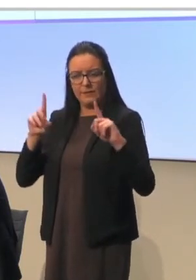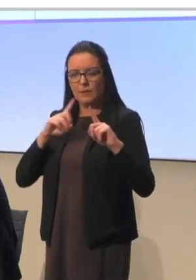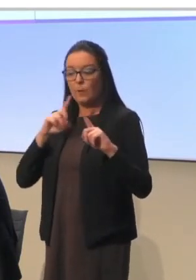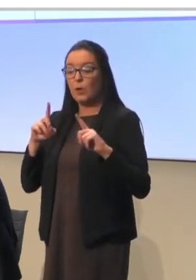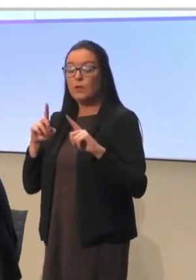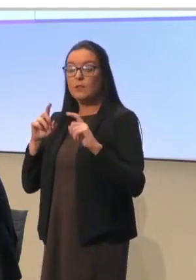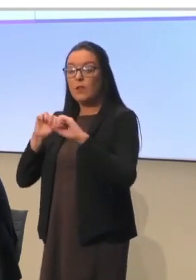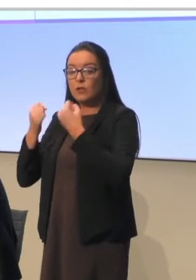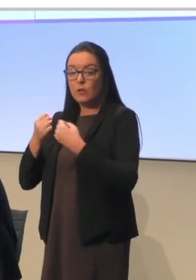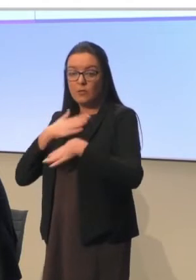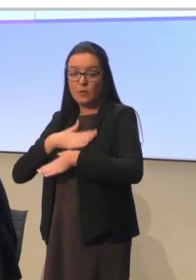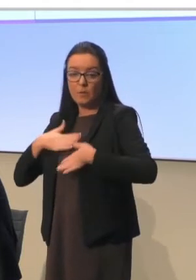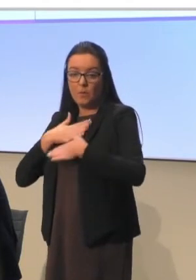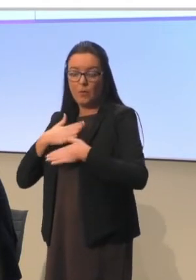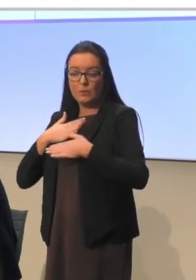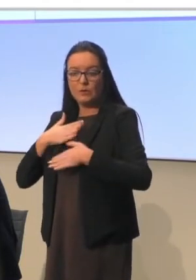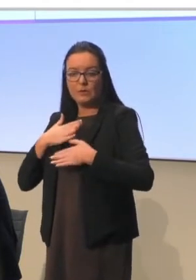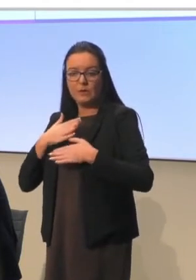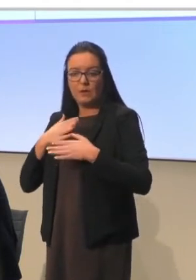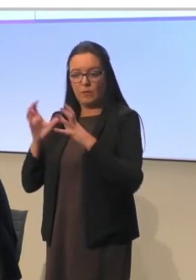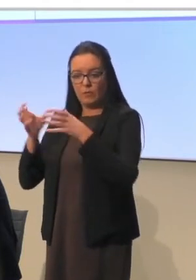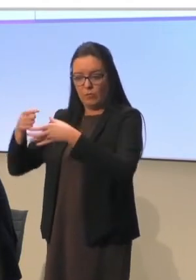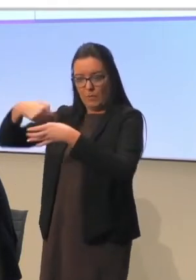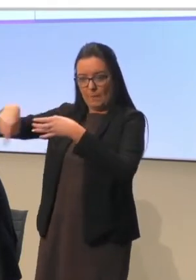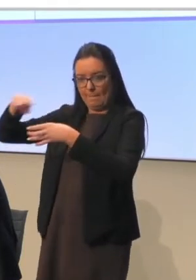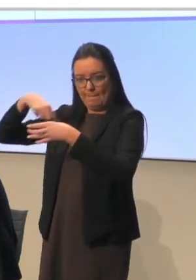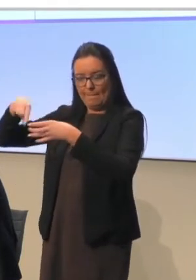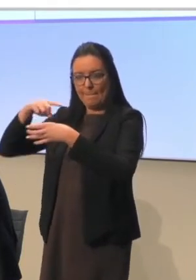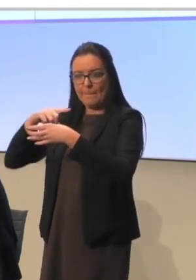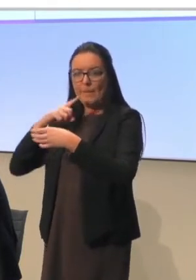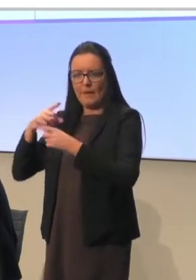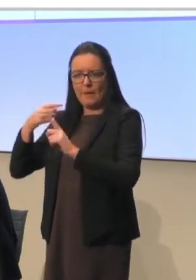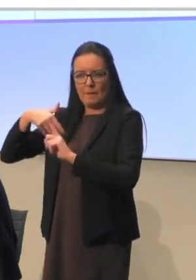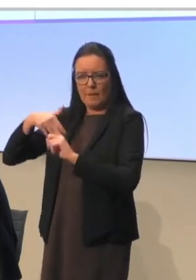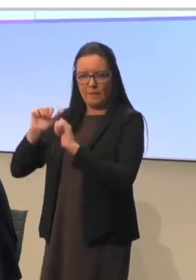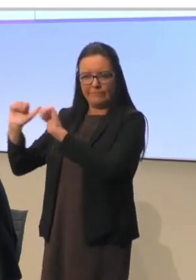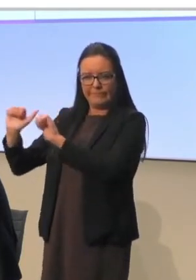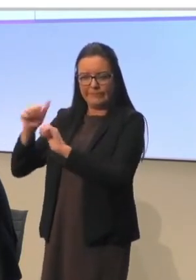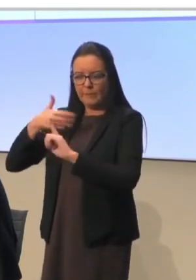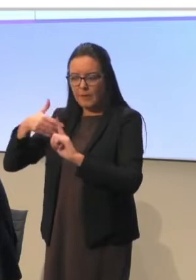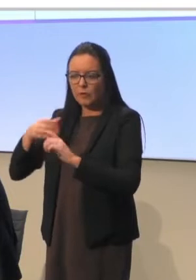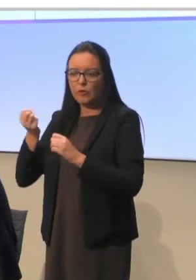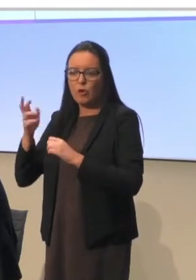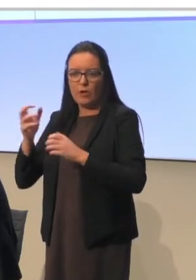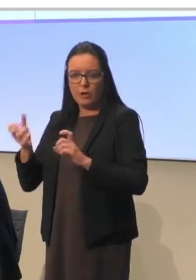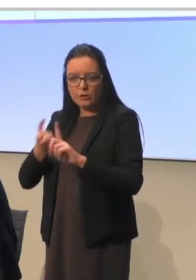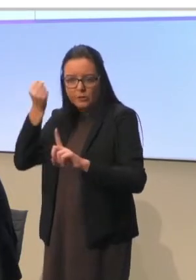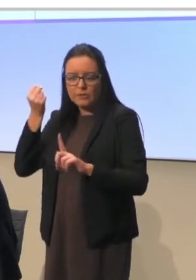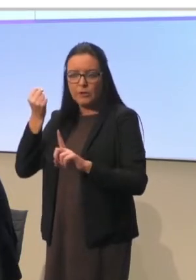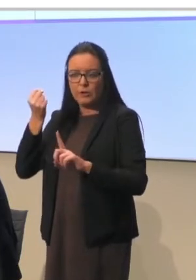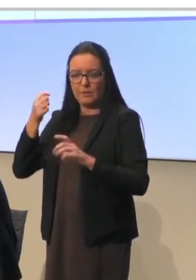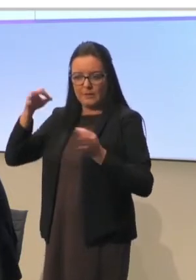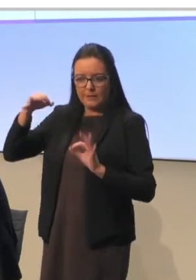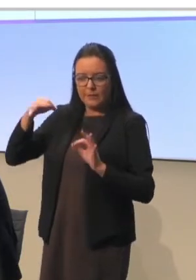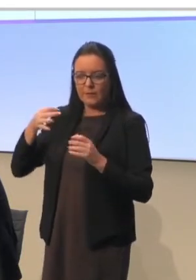special educational needs. So they're the group where their background or their prior academic achievement doesn't account